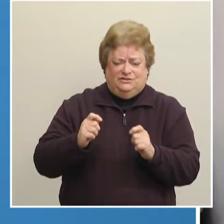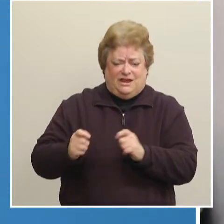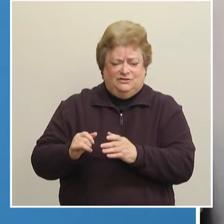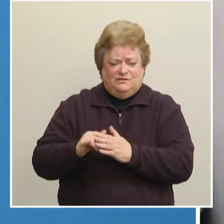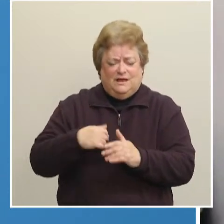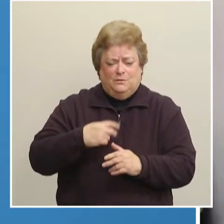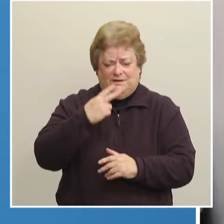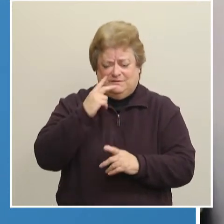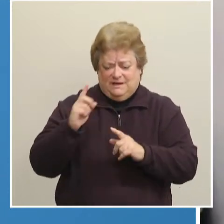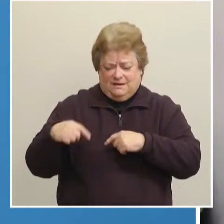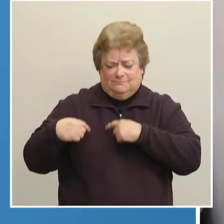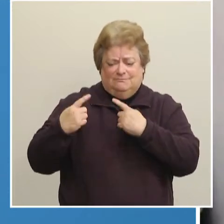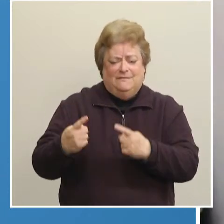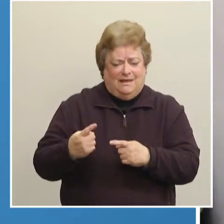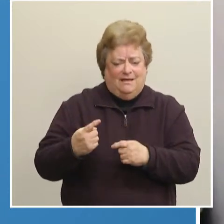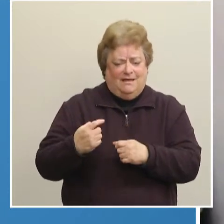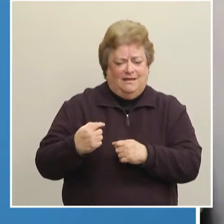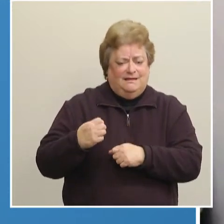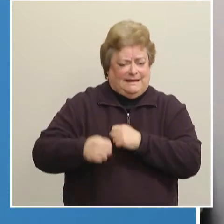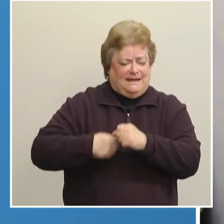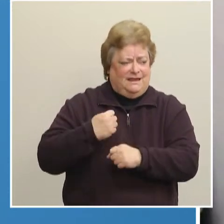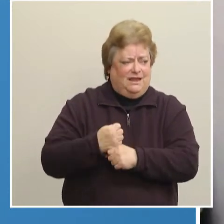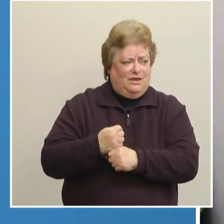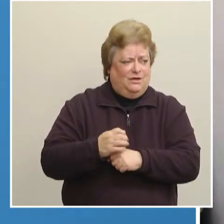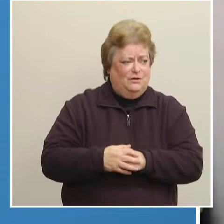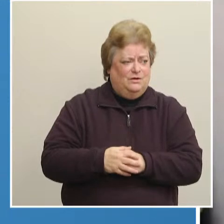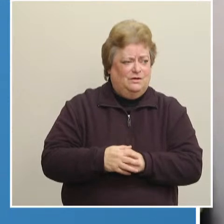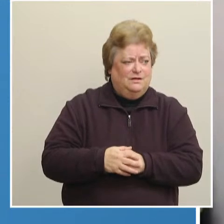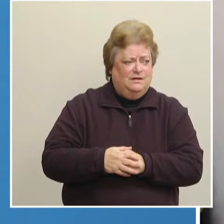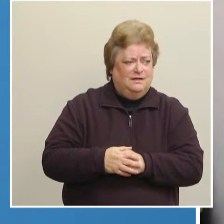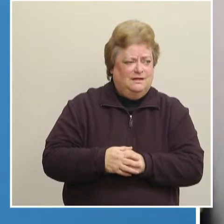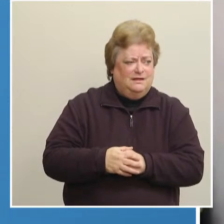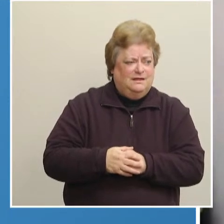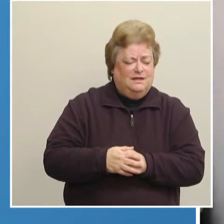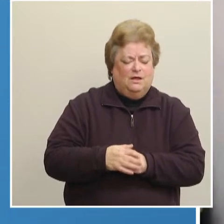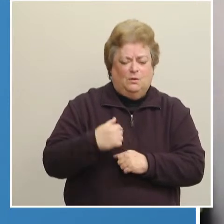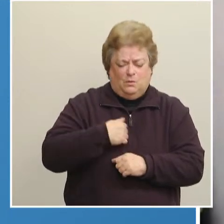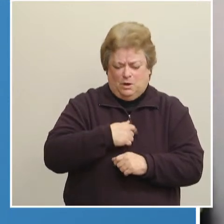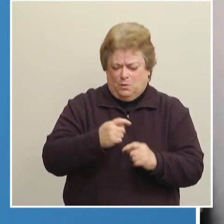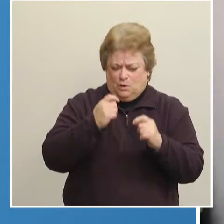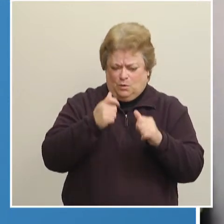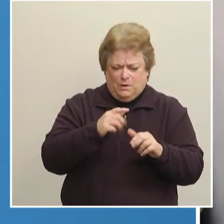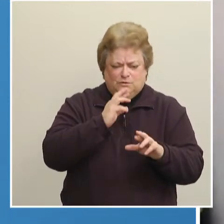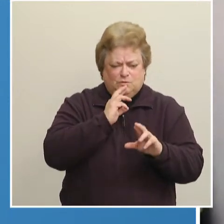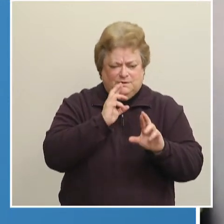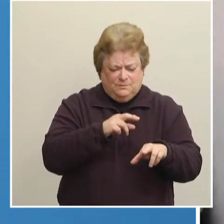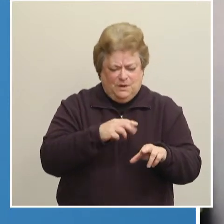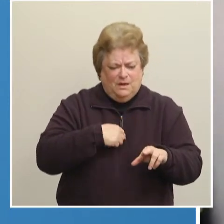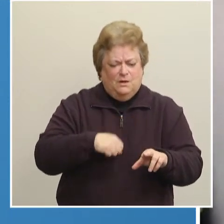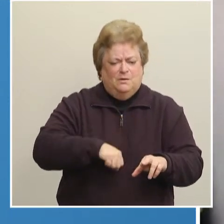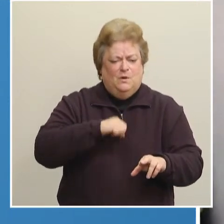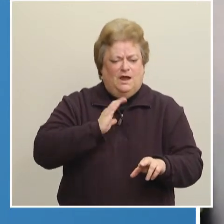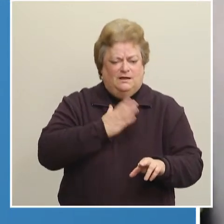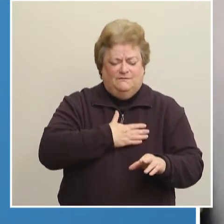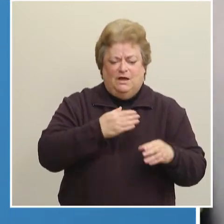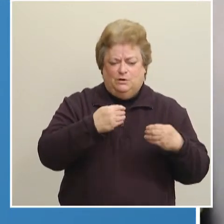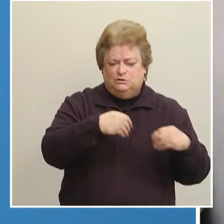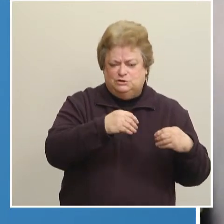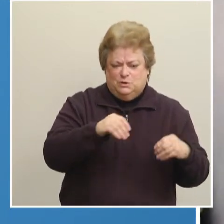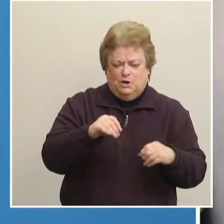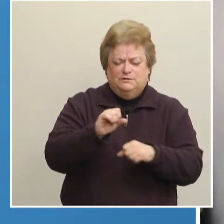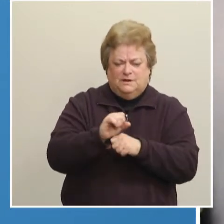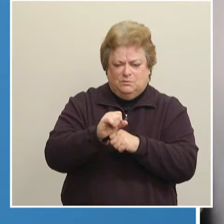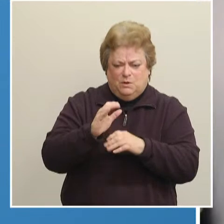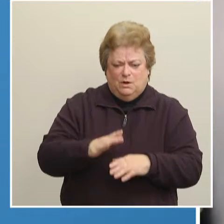last year, I'm happy to address those. The industry was really quick to respond, and we're really proud of our stores and our employees,